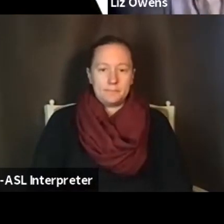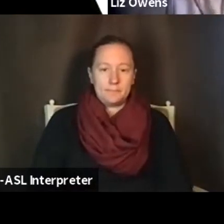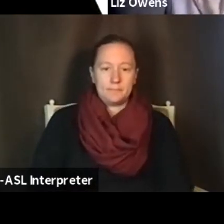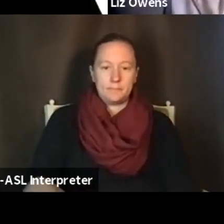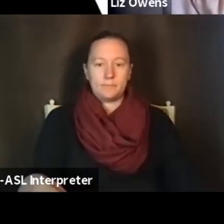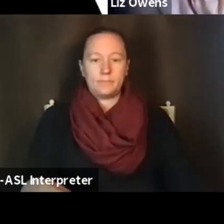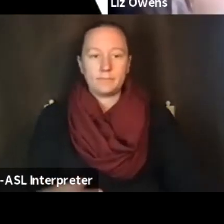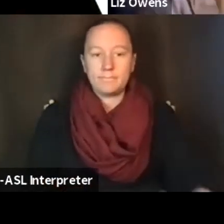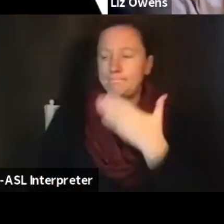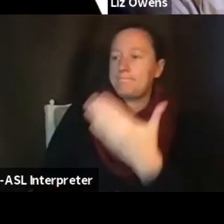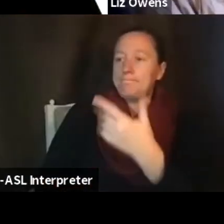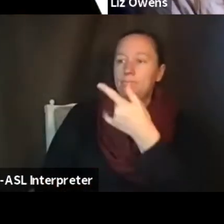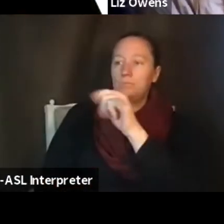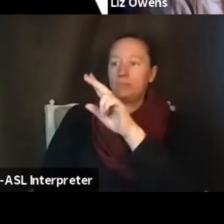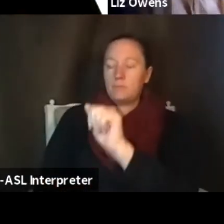Thanks, Gina.